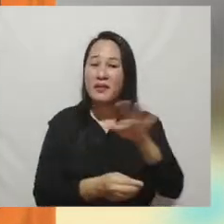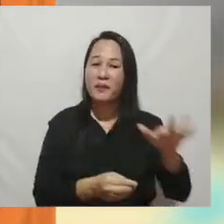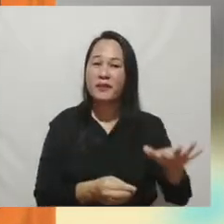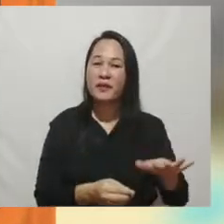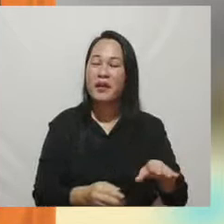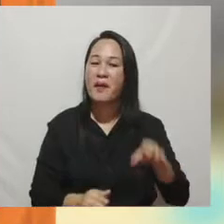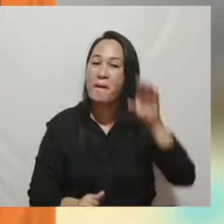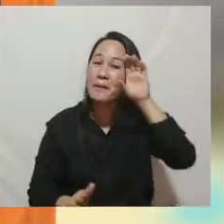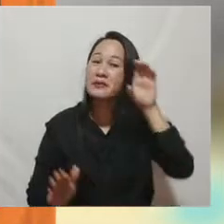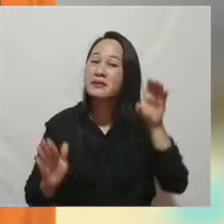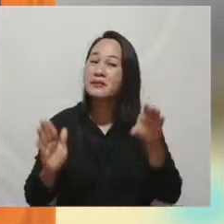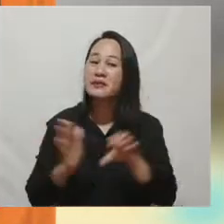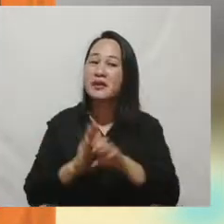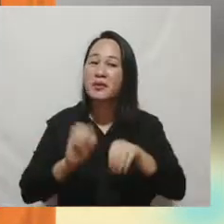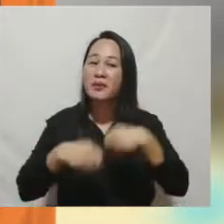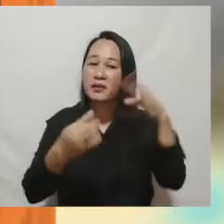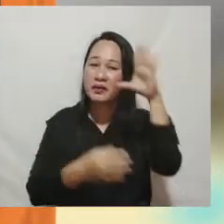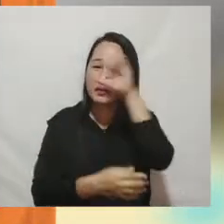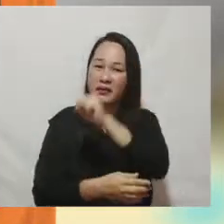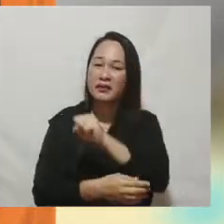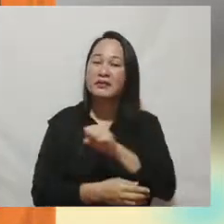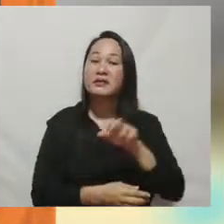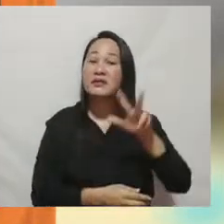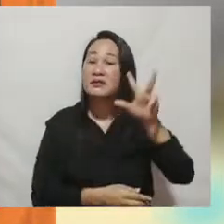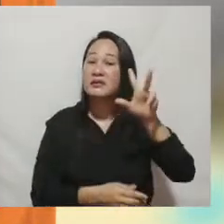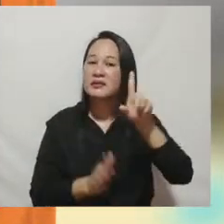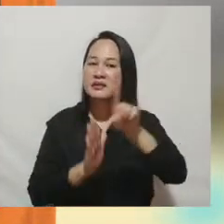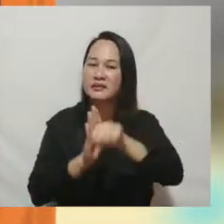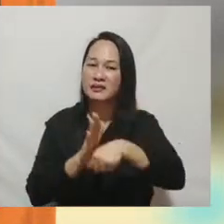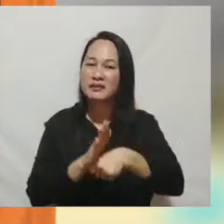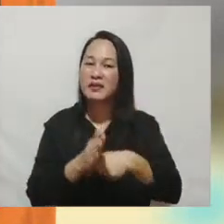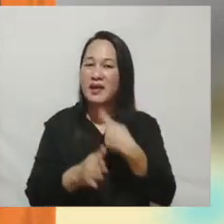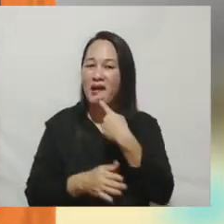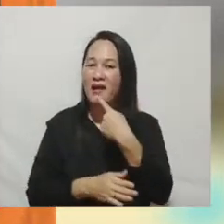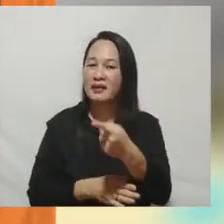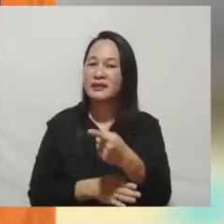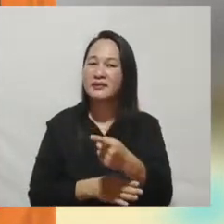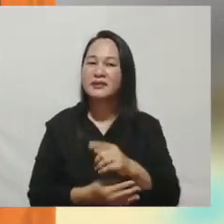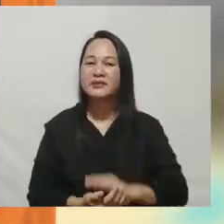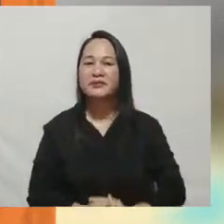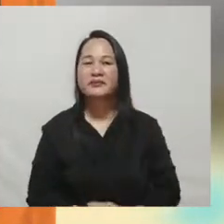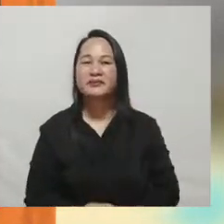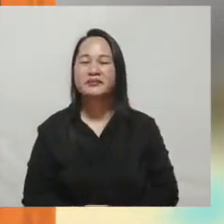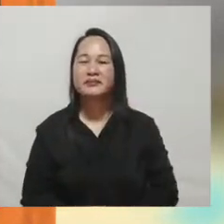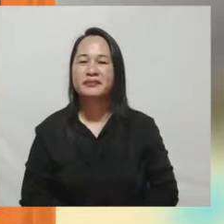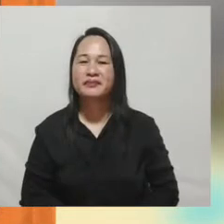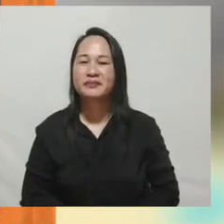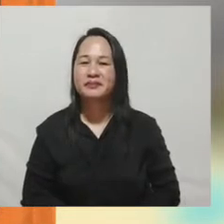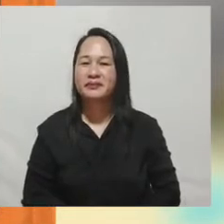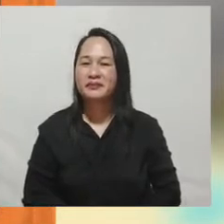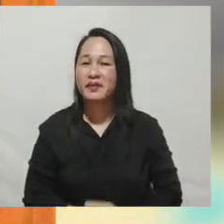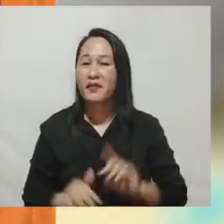clues. You have 3 seconds to answer each item. Here is the first